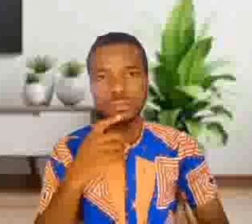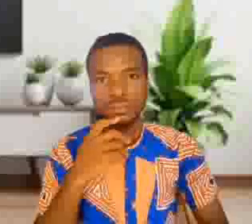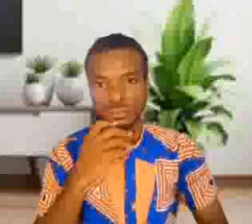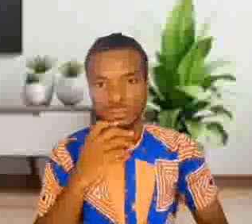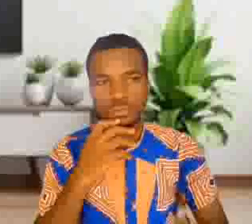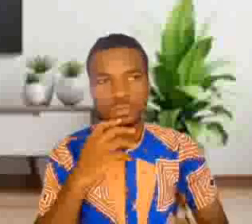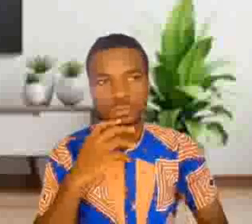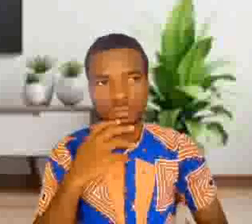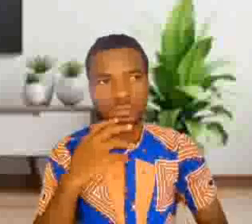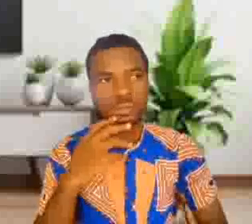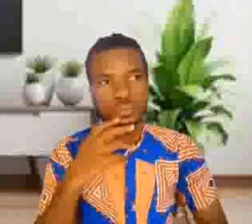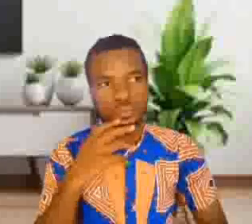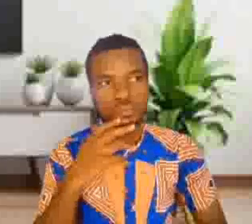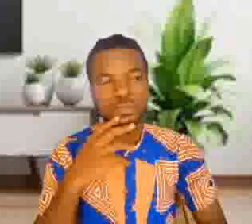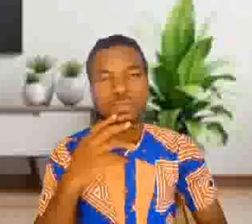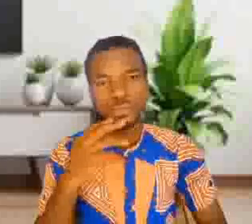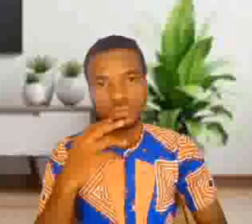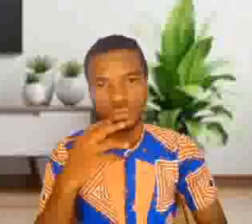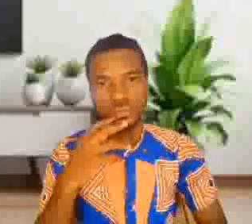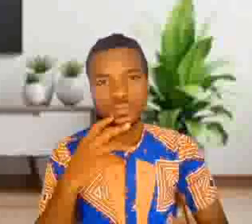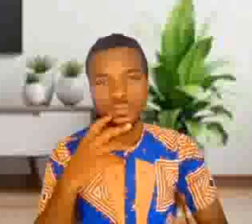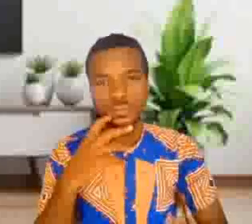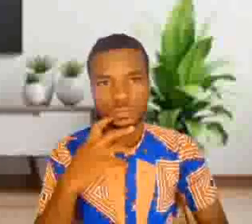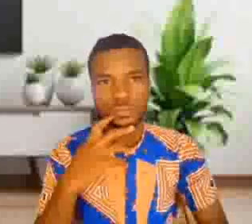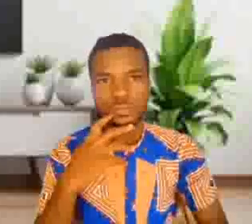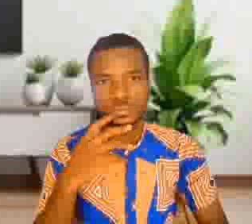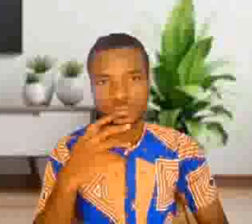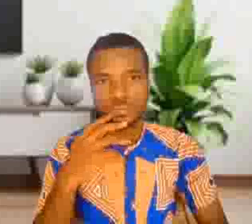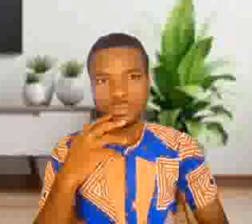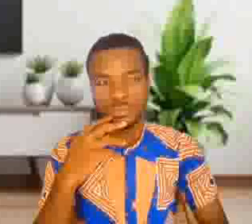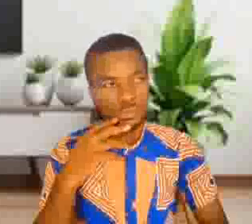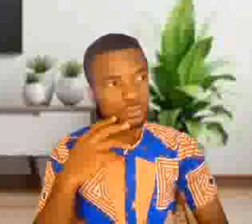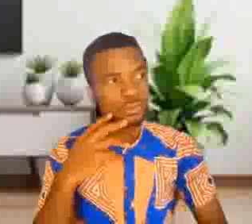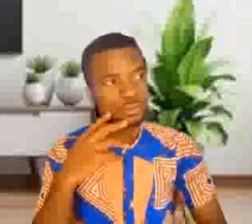or provided the basis for dominion was intimacy with